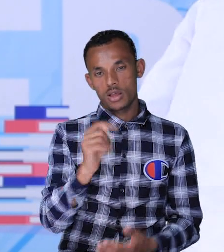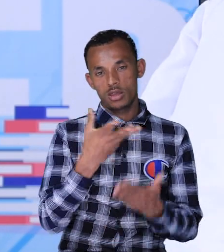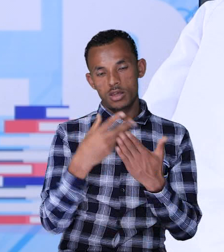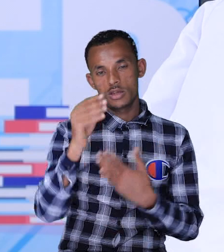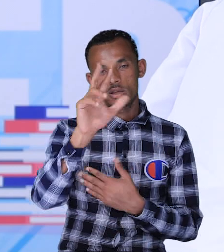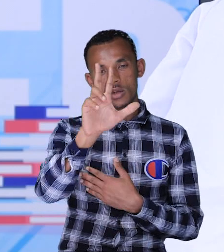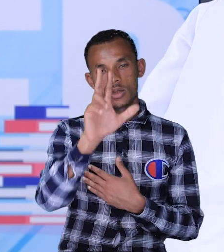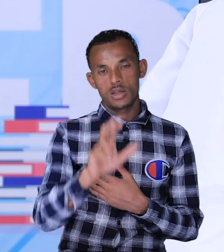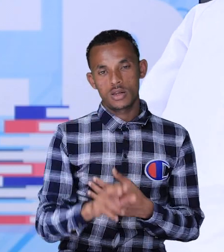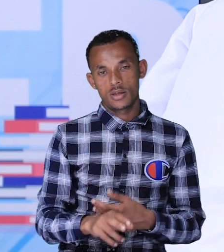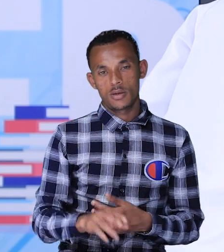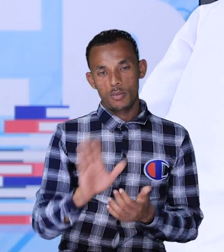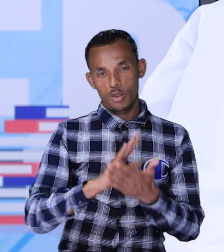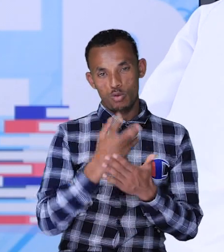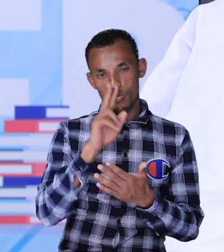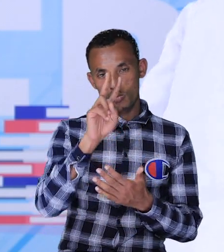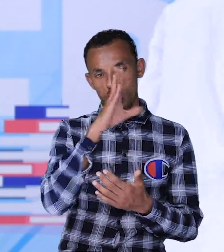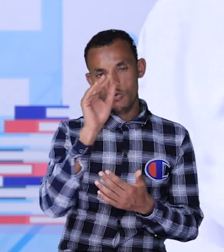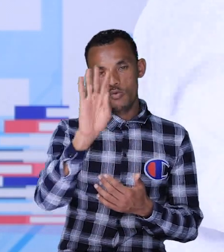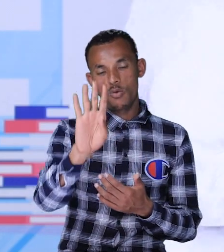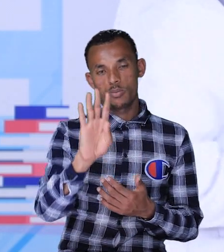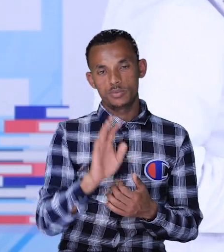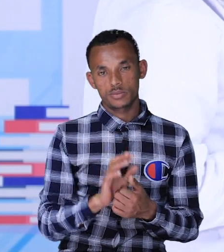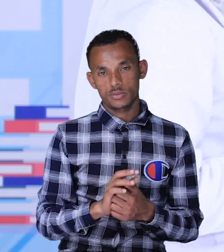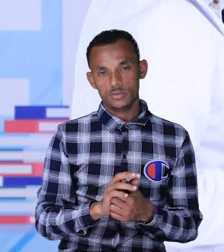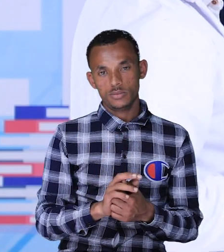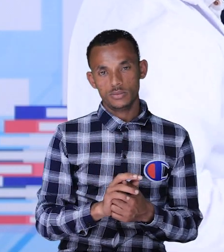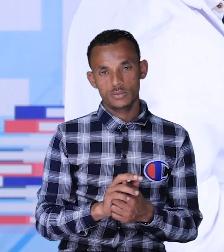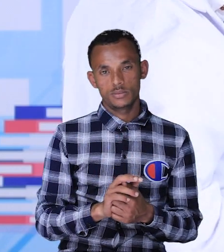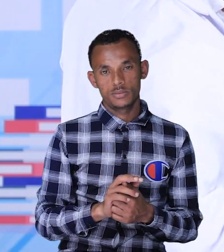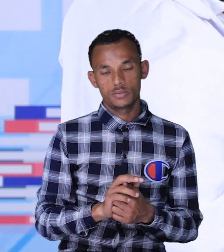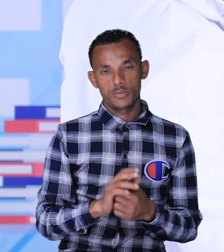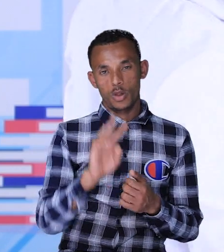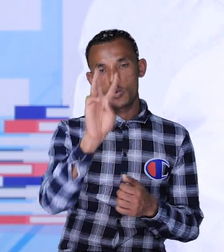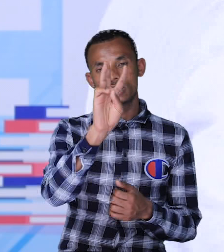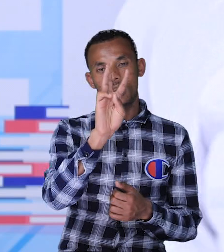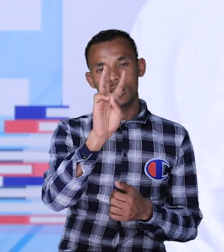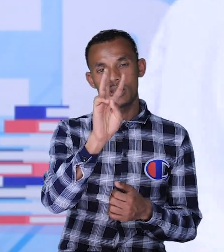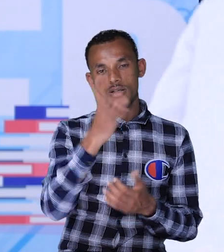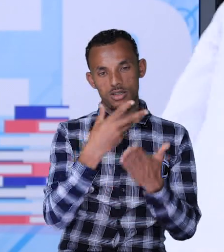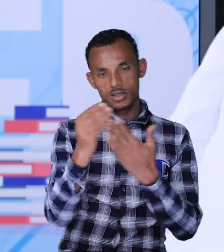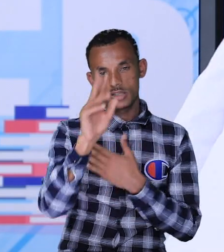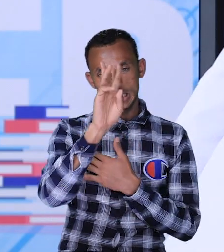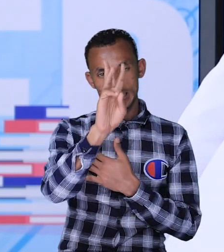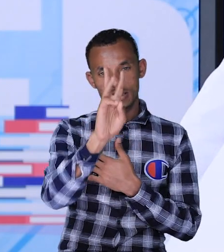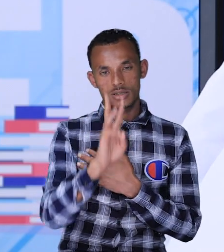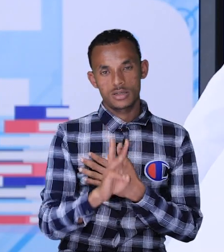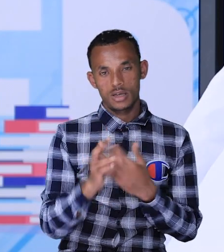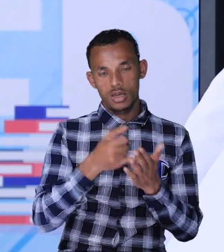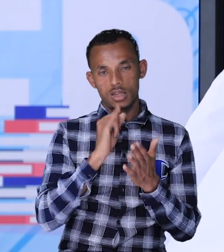3. 3 is between 2 and 4. You love this one. And Wednesday, the sales is 6. It